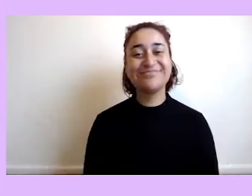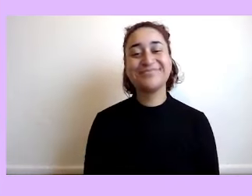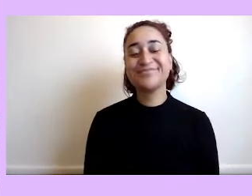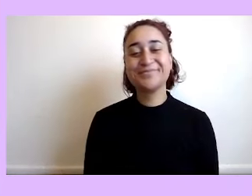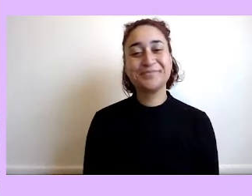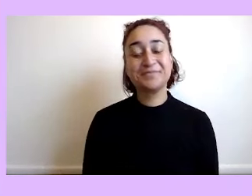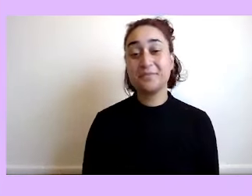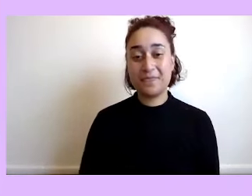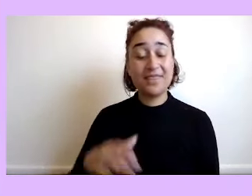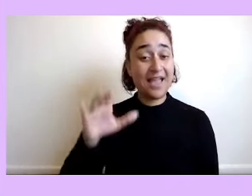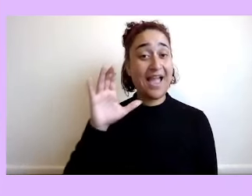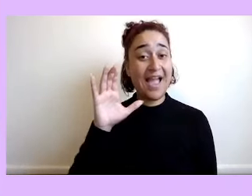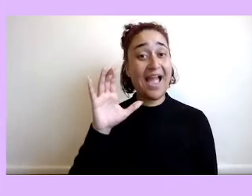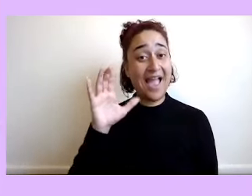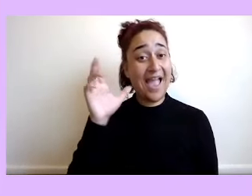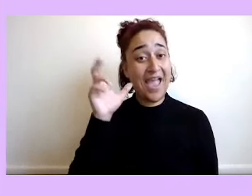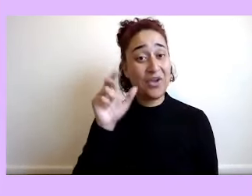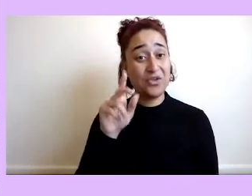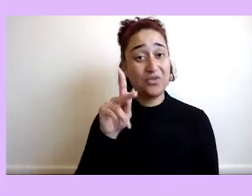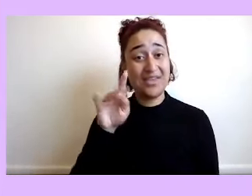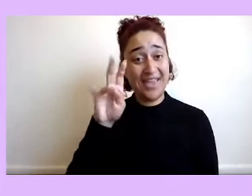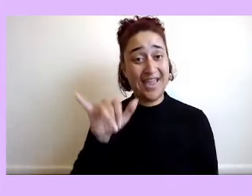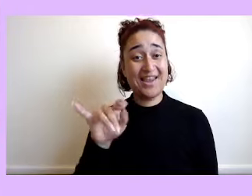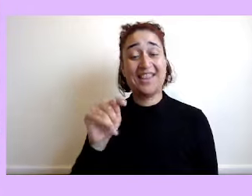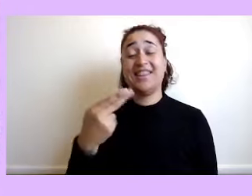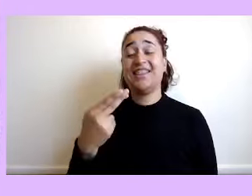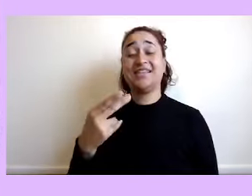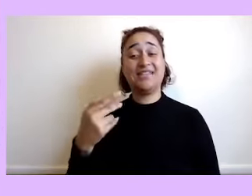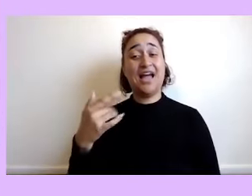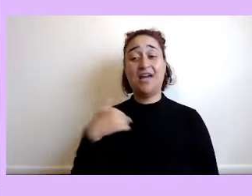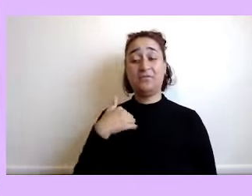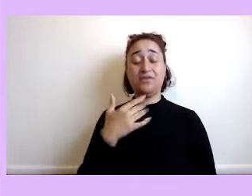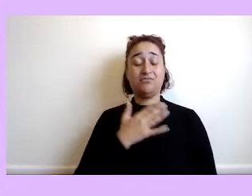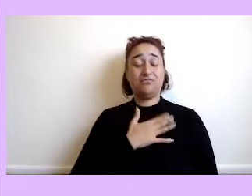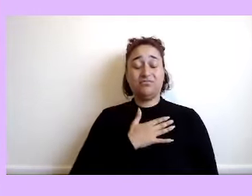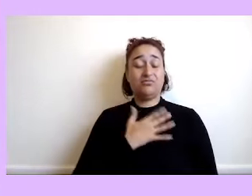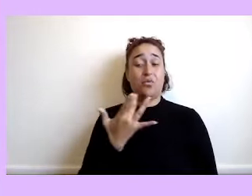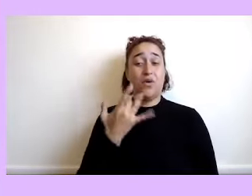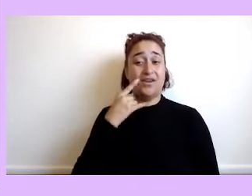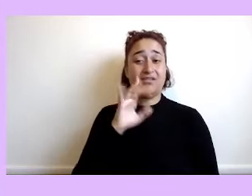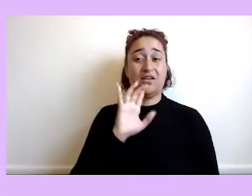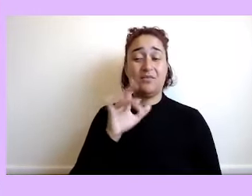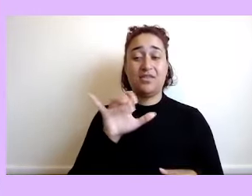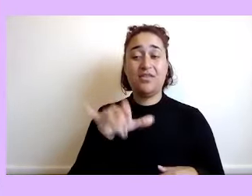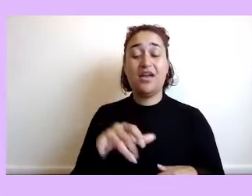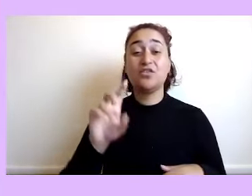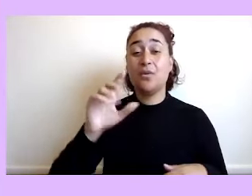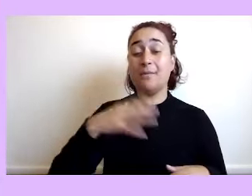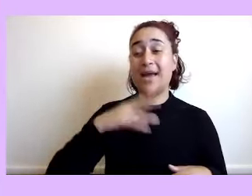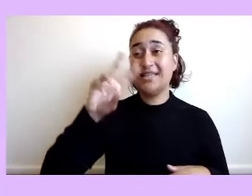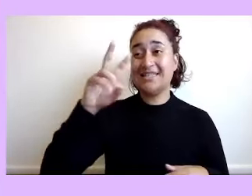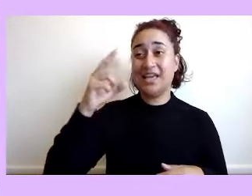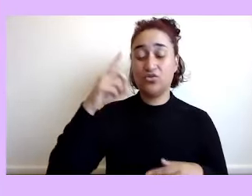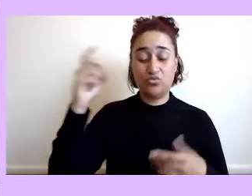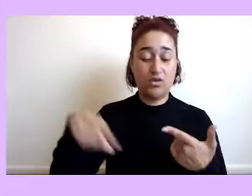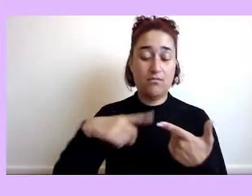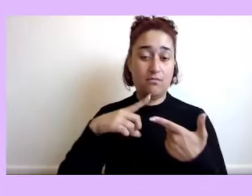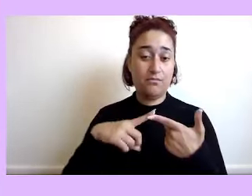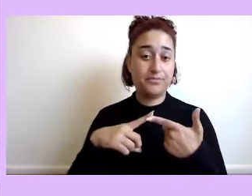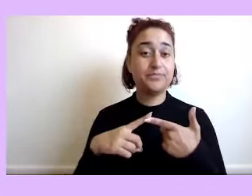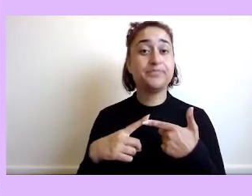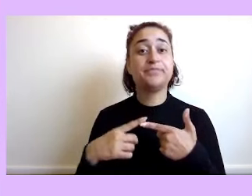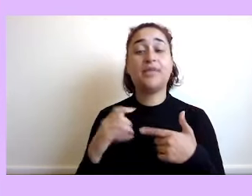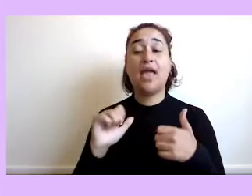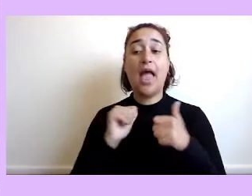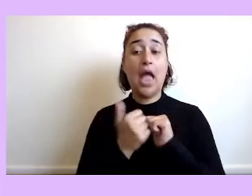I hear you, Ken. It's been sitting on my heart. So, you know, part of what the second dream is about, how